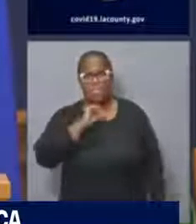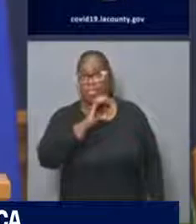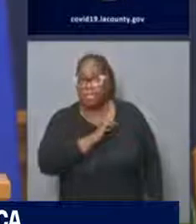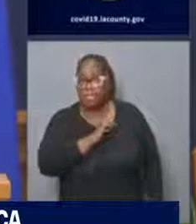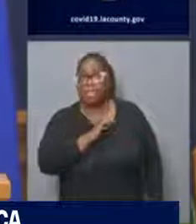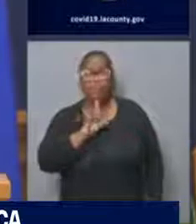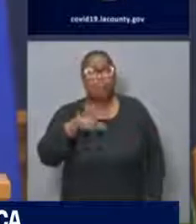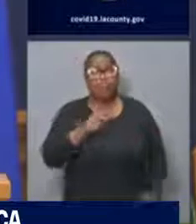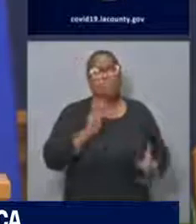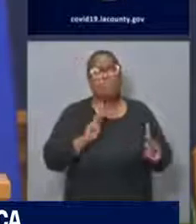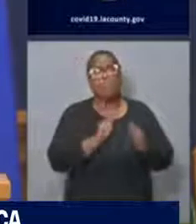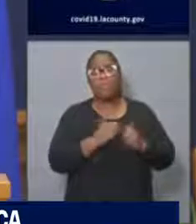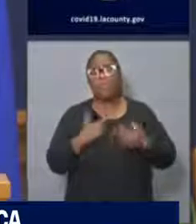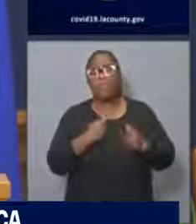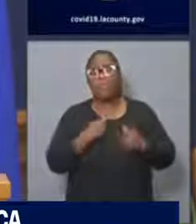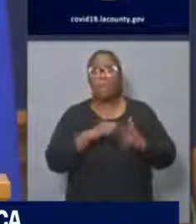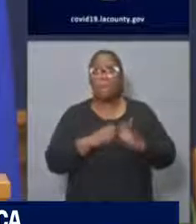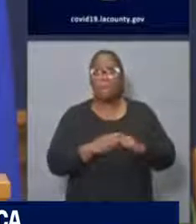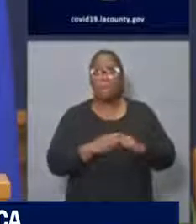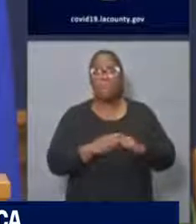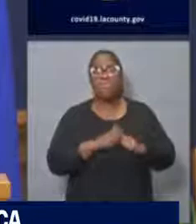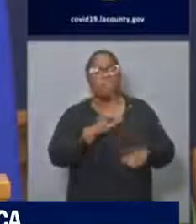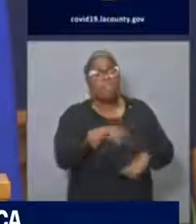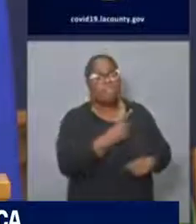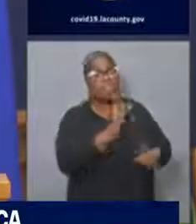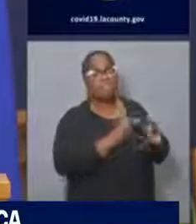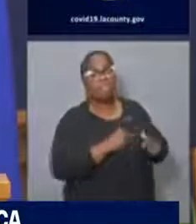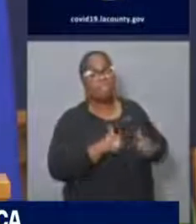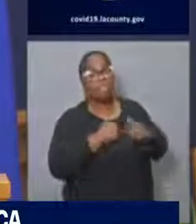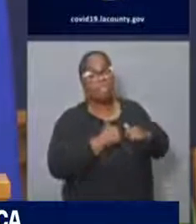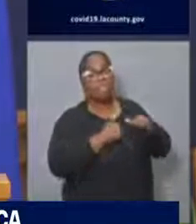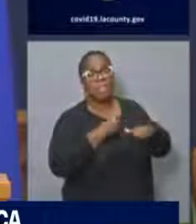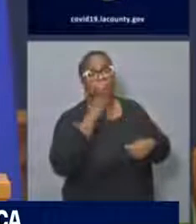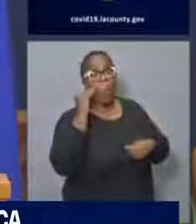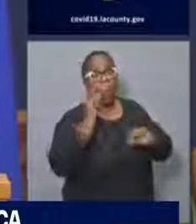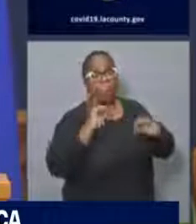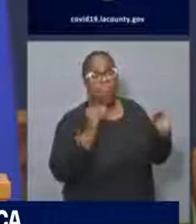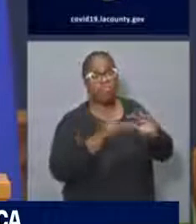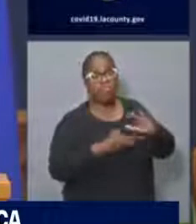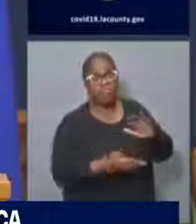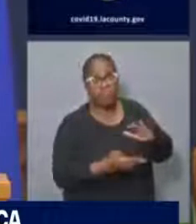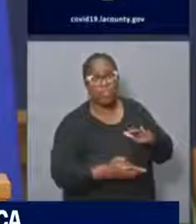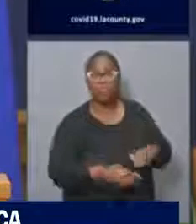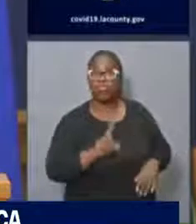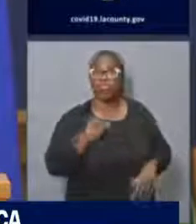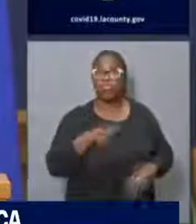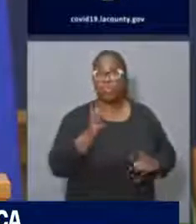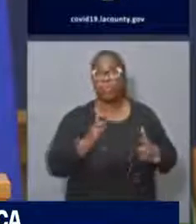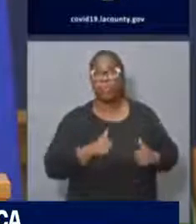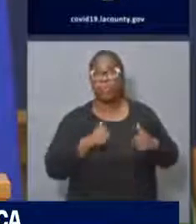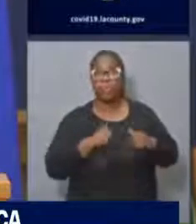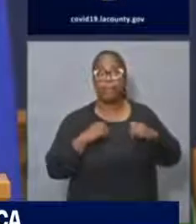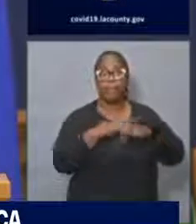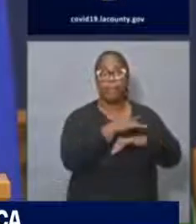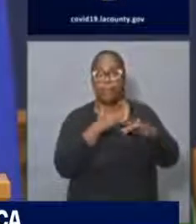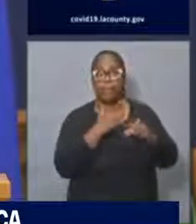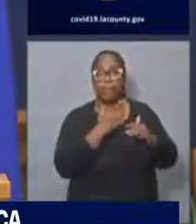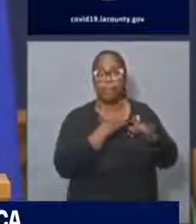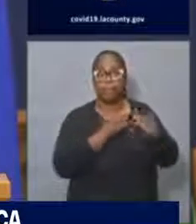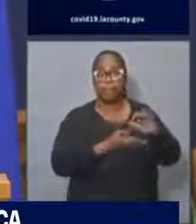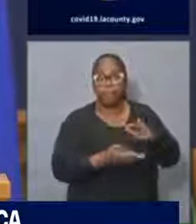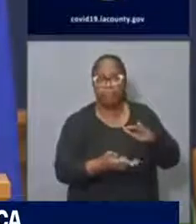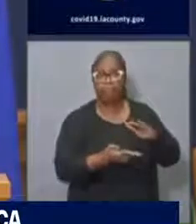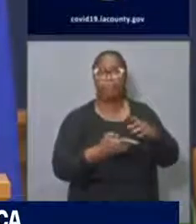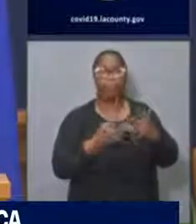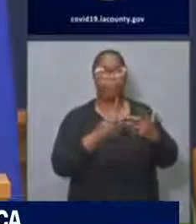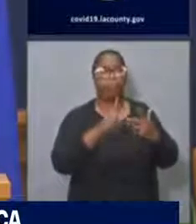just people in skilled nursing facilities or homeless shelters, it isn't just people who live in any particular zip code. We all do the